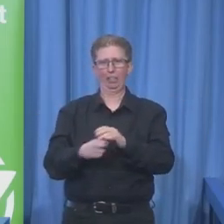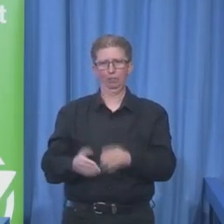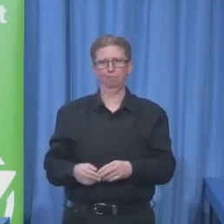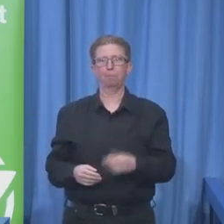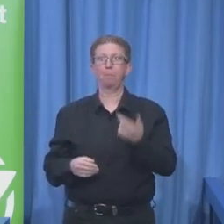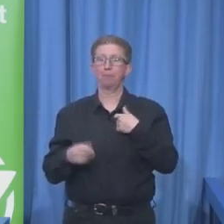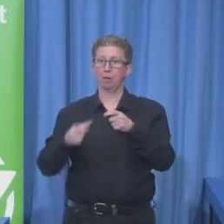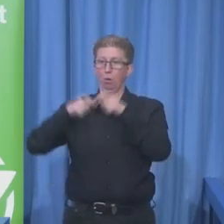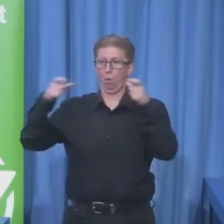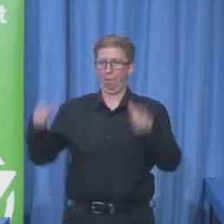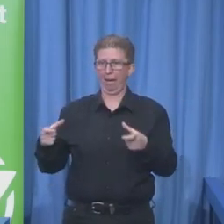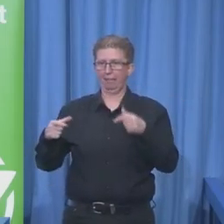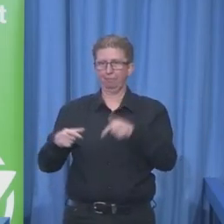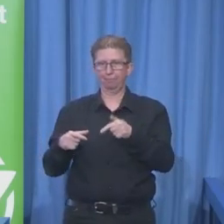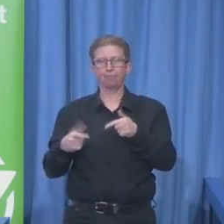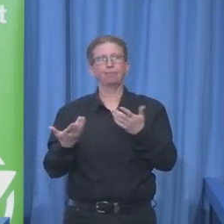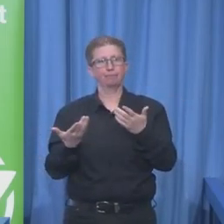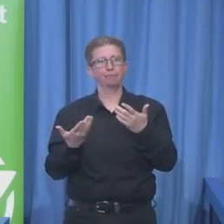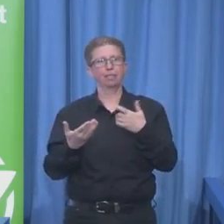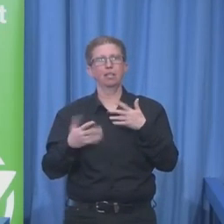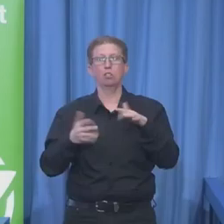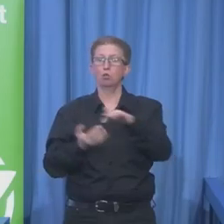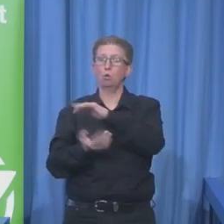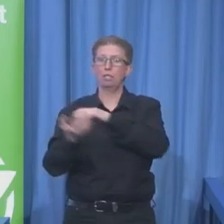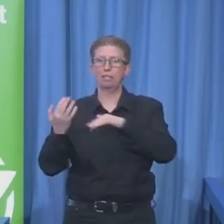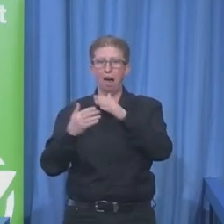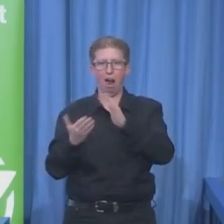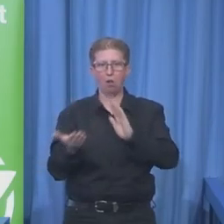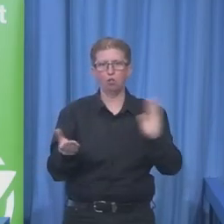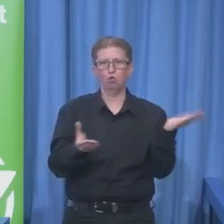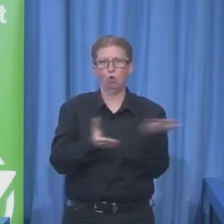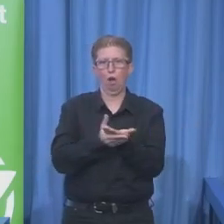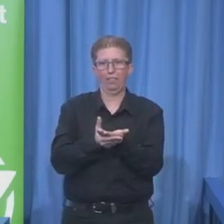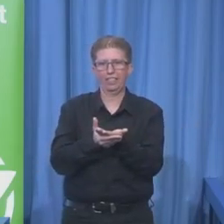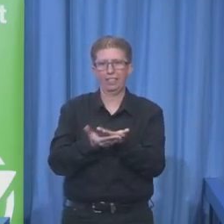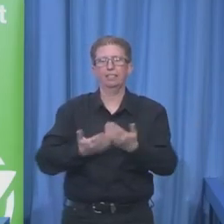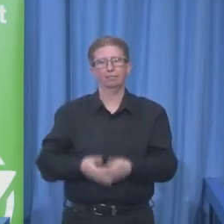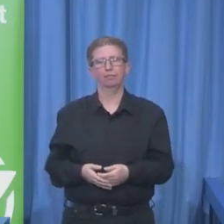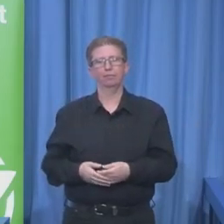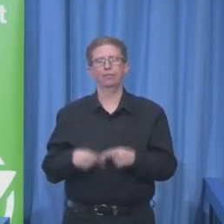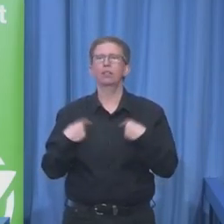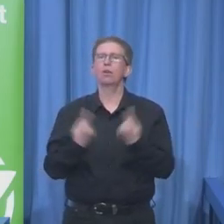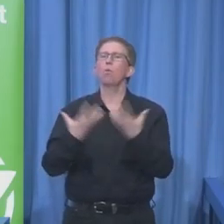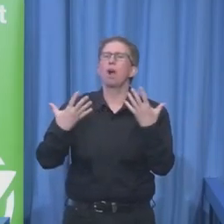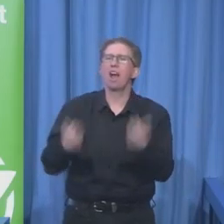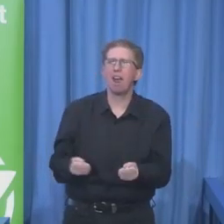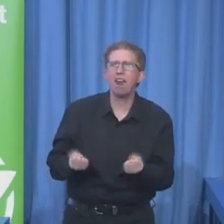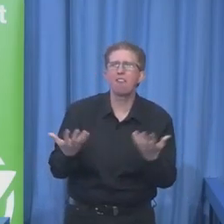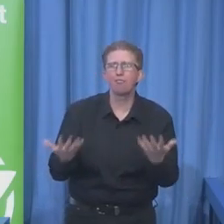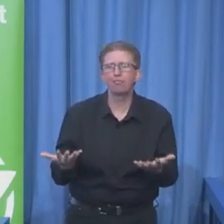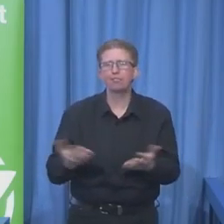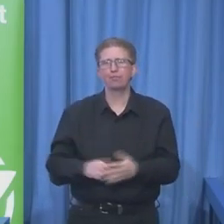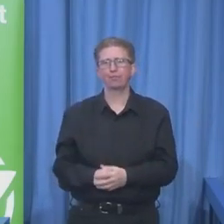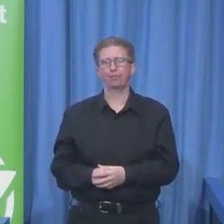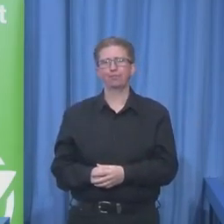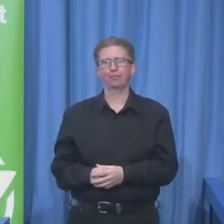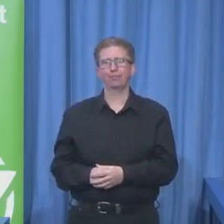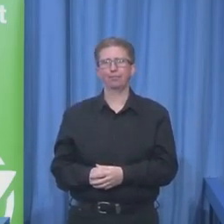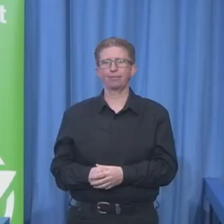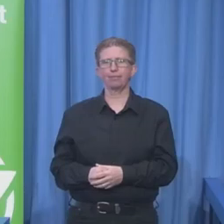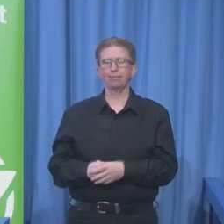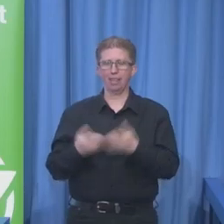services. We have an all-encompassing service package leading to the employment in the